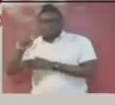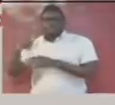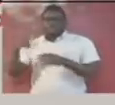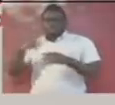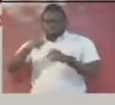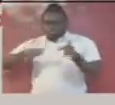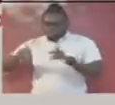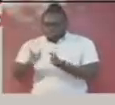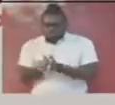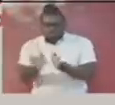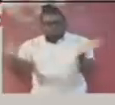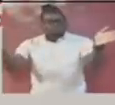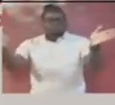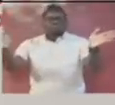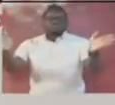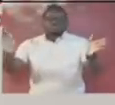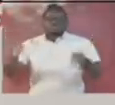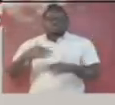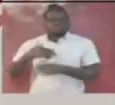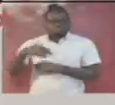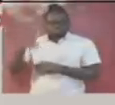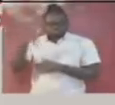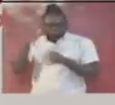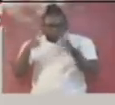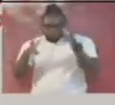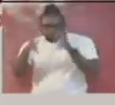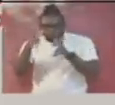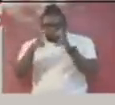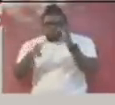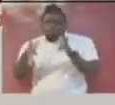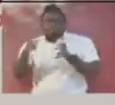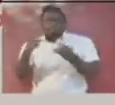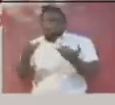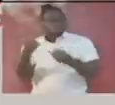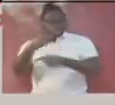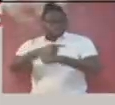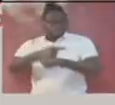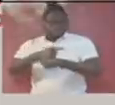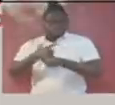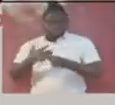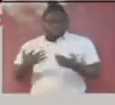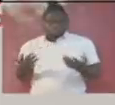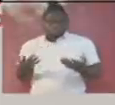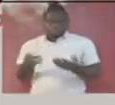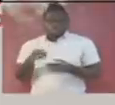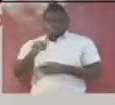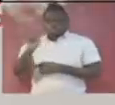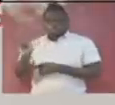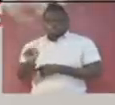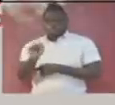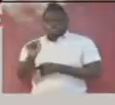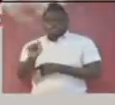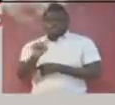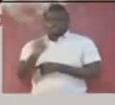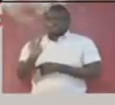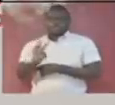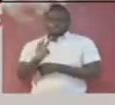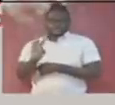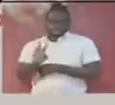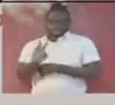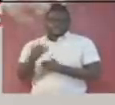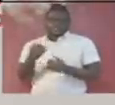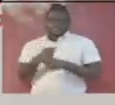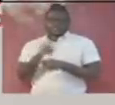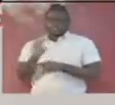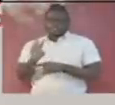So today is, I believe, Wednesday, 10th of February. Got my